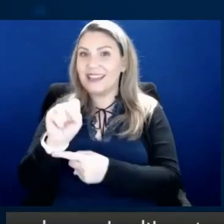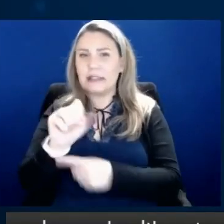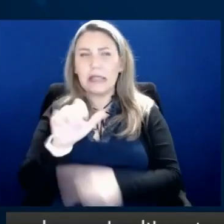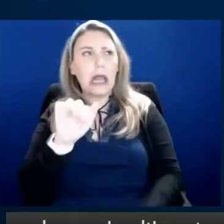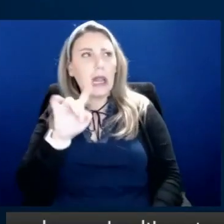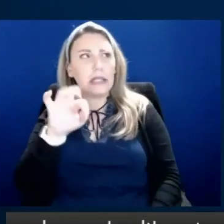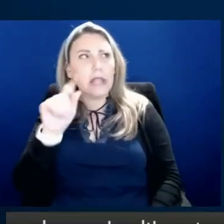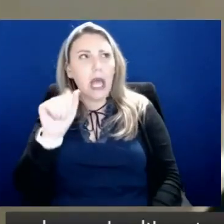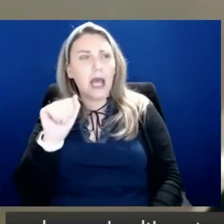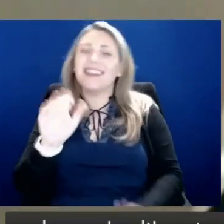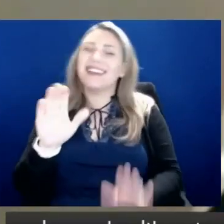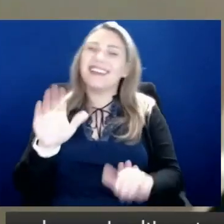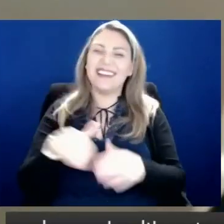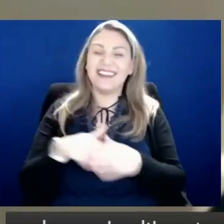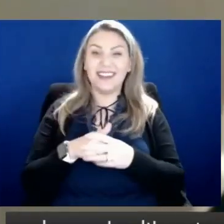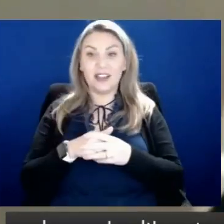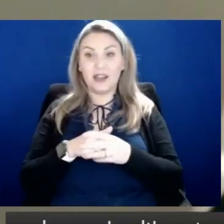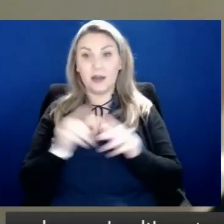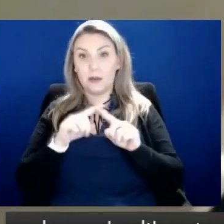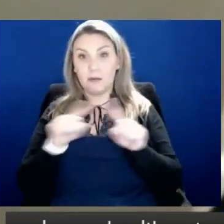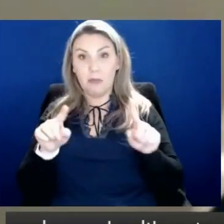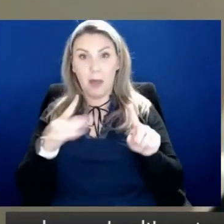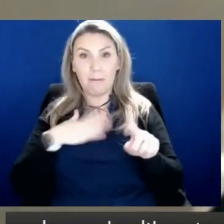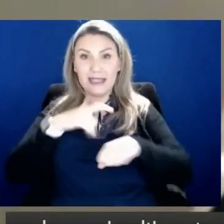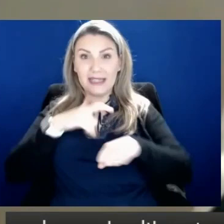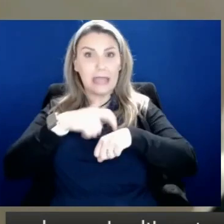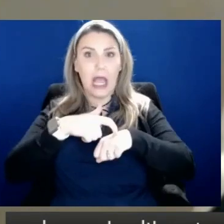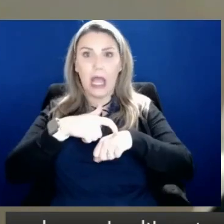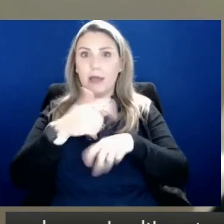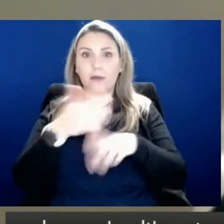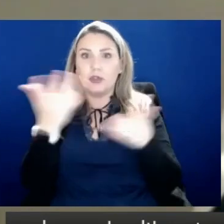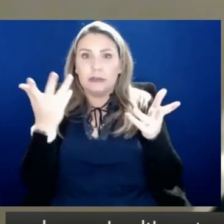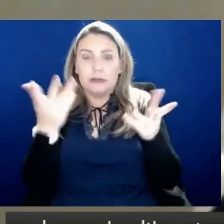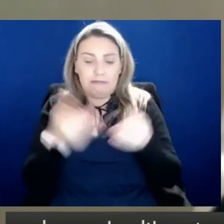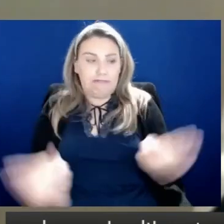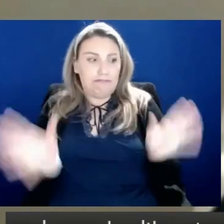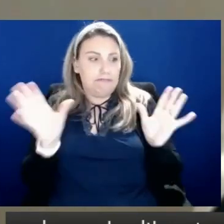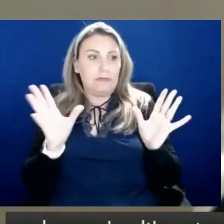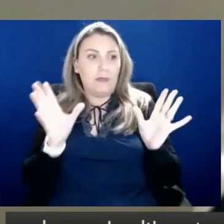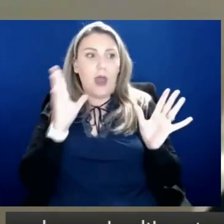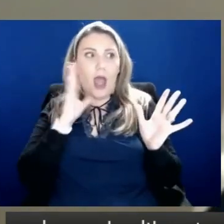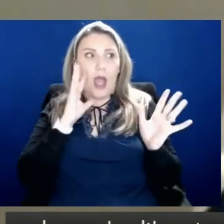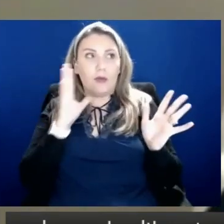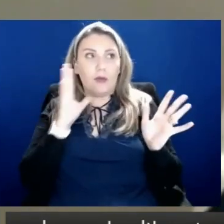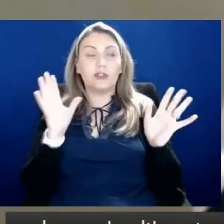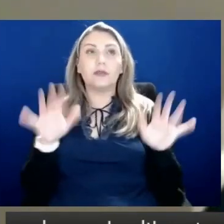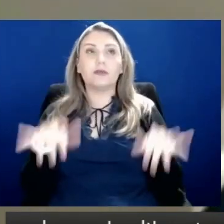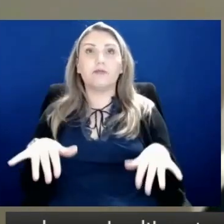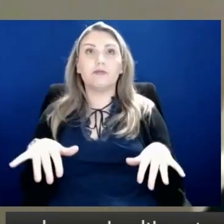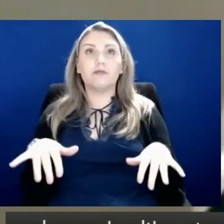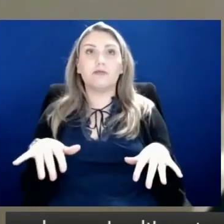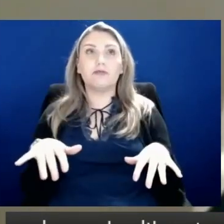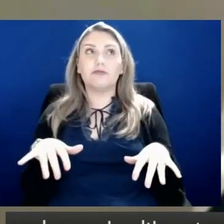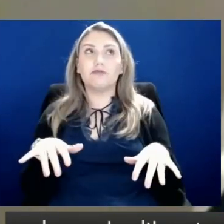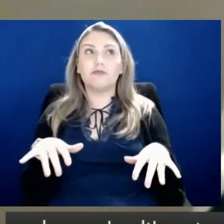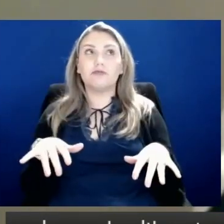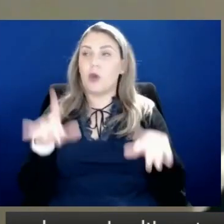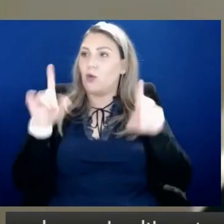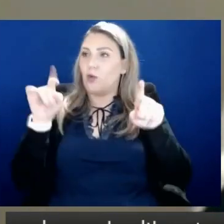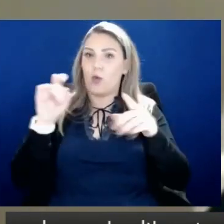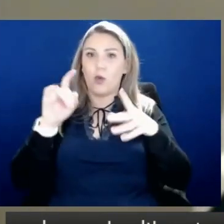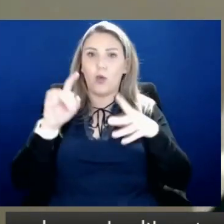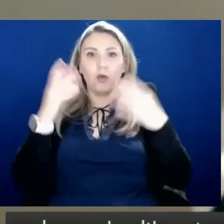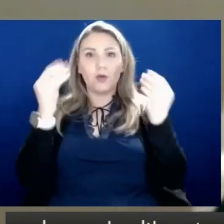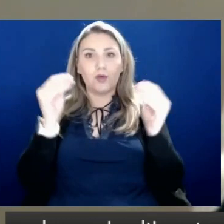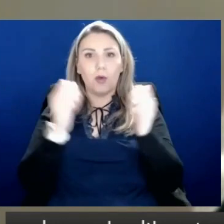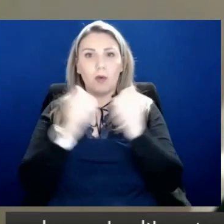would just lose track of time because I would be spacing off, or I would go to the store with my husband and he would have